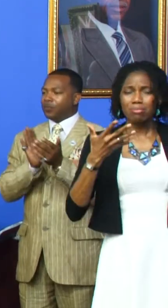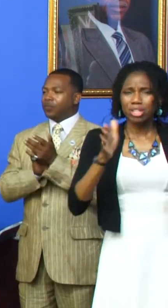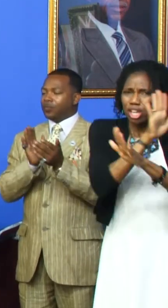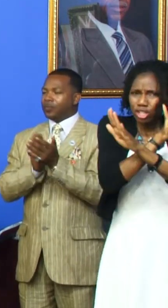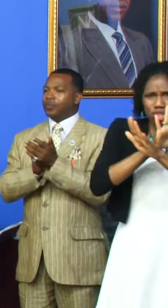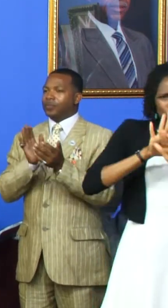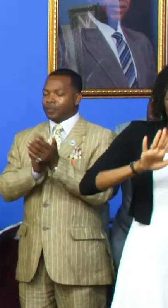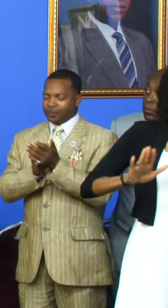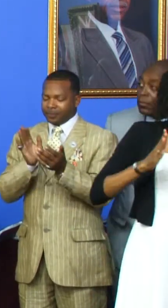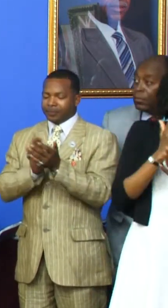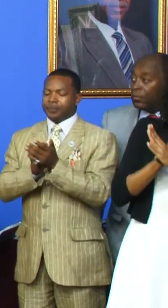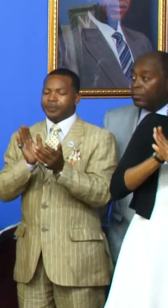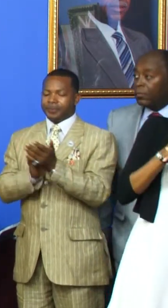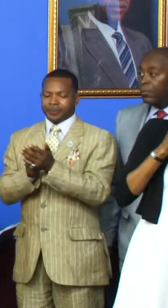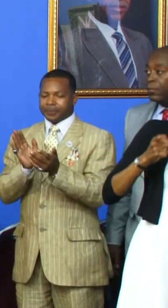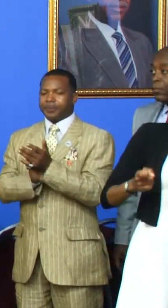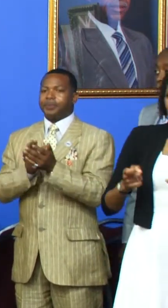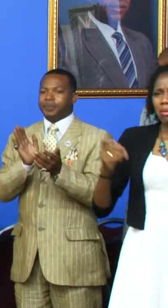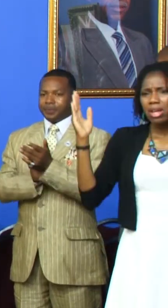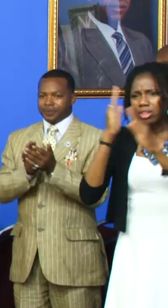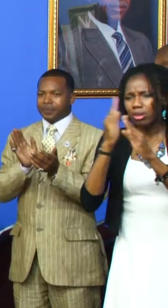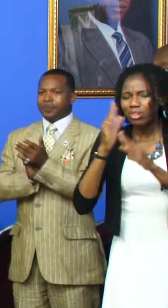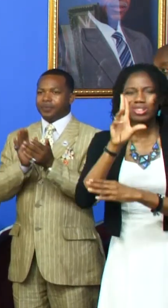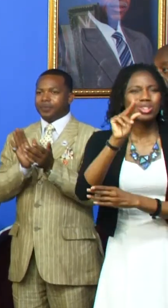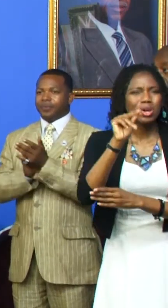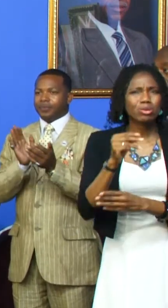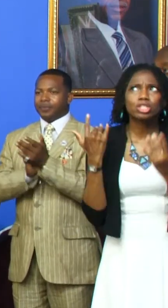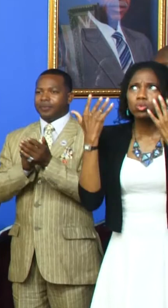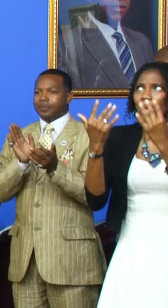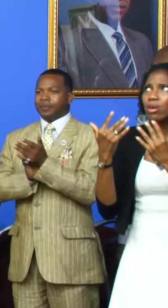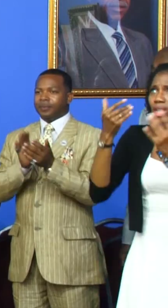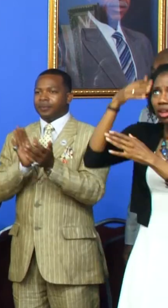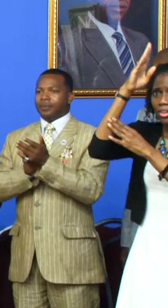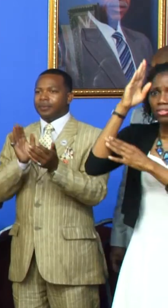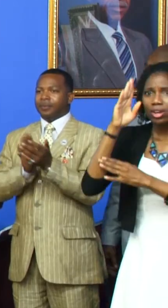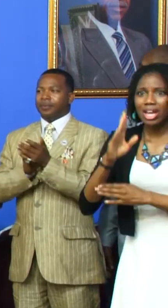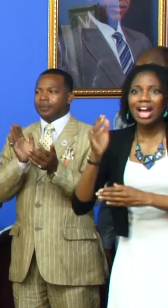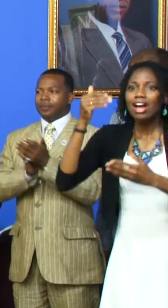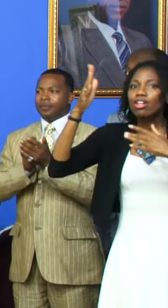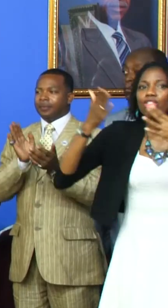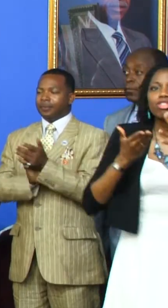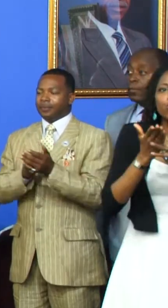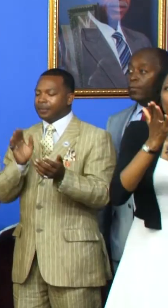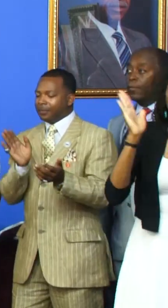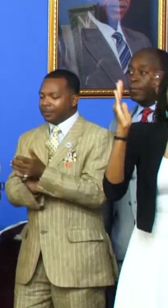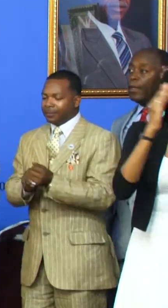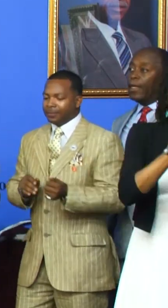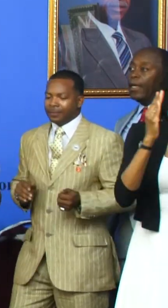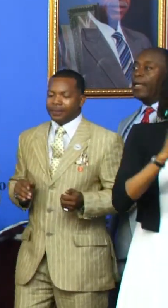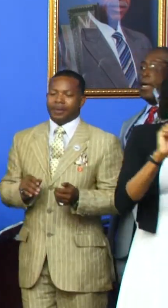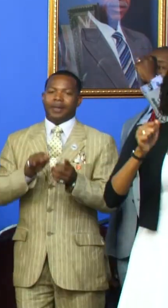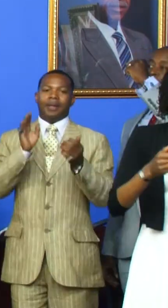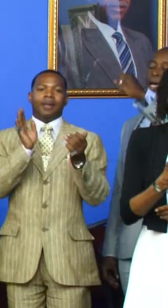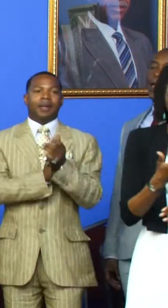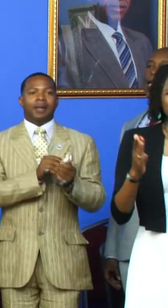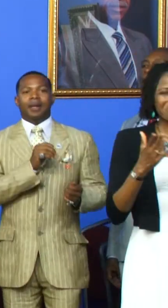the flame. Wait for God in the middle of the flame. Everybody's